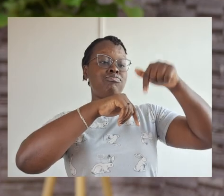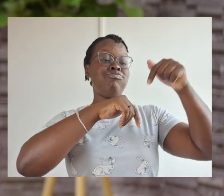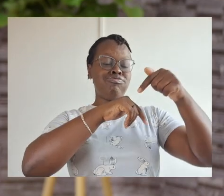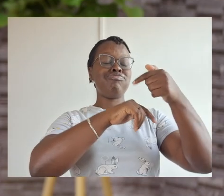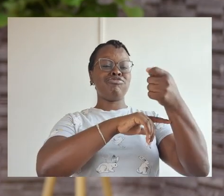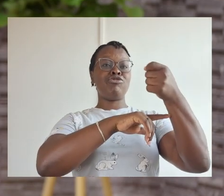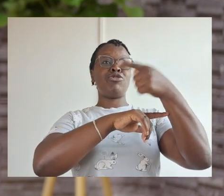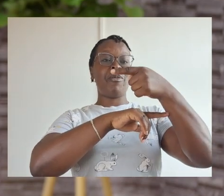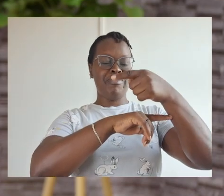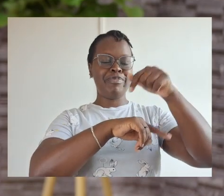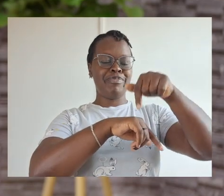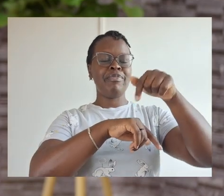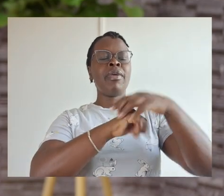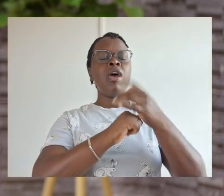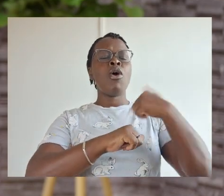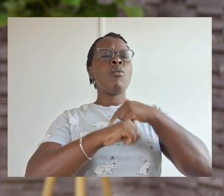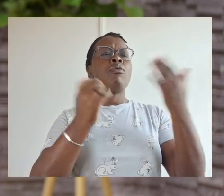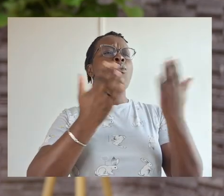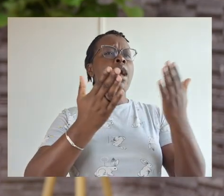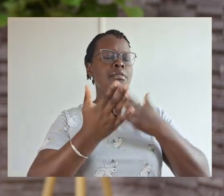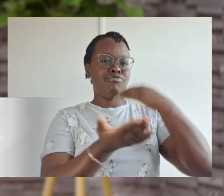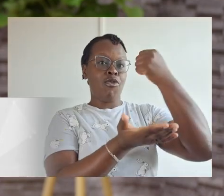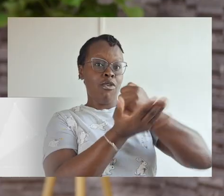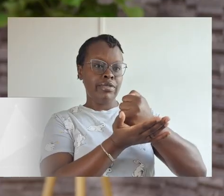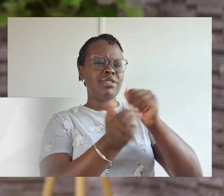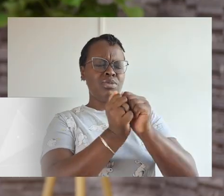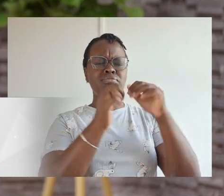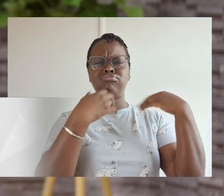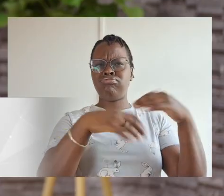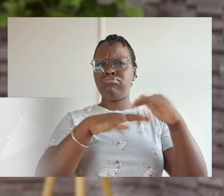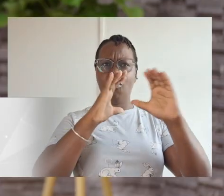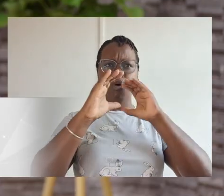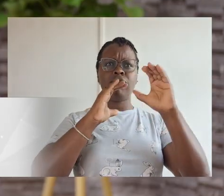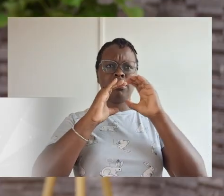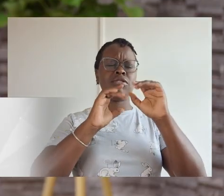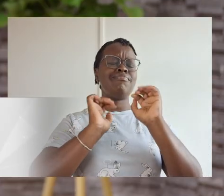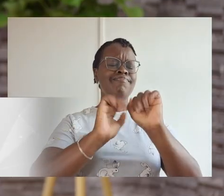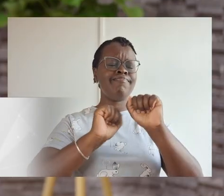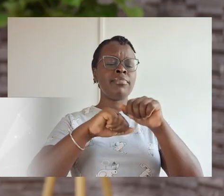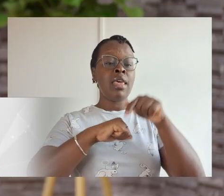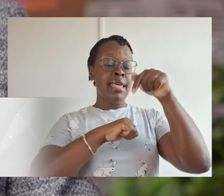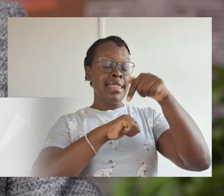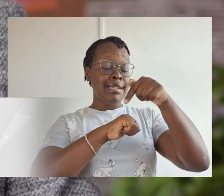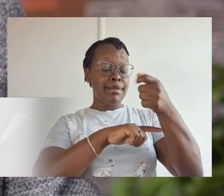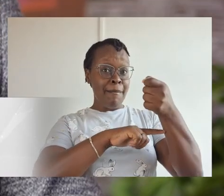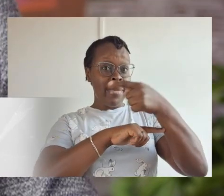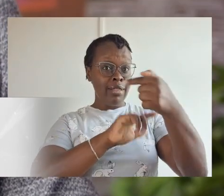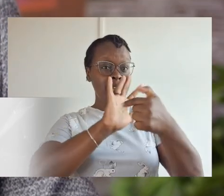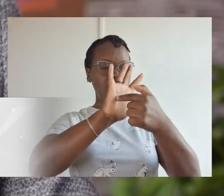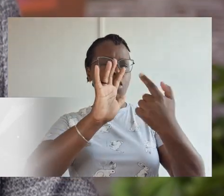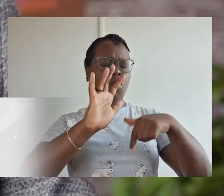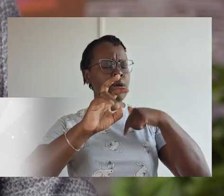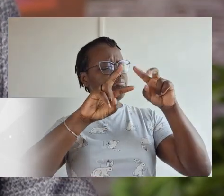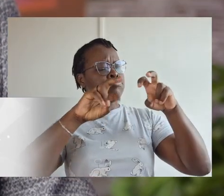Welcome to this edition of EdTech Mondays Kenya. We're coming to you from our studio with an insightful conversation lined up. Now, in this